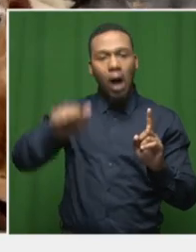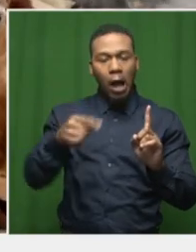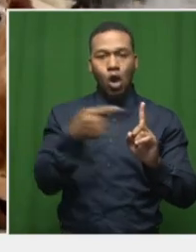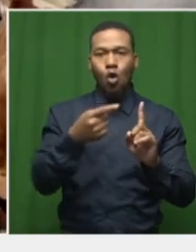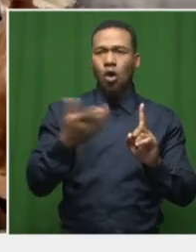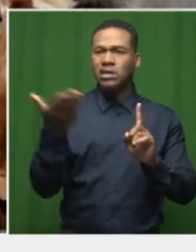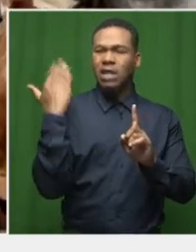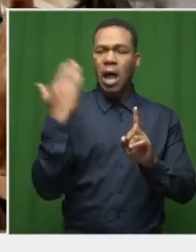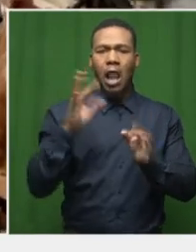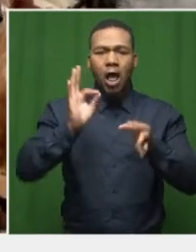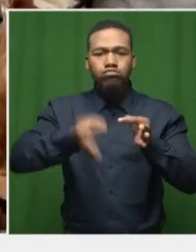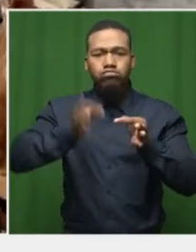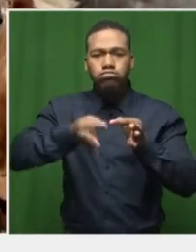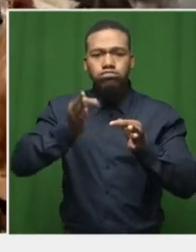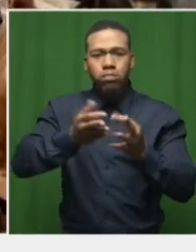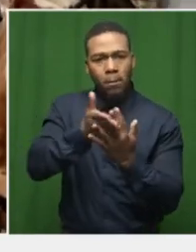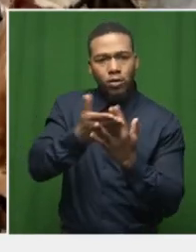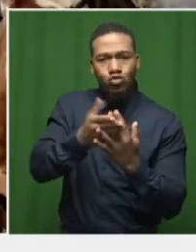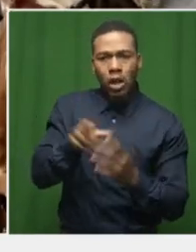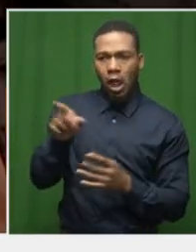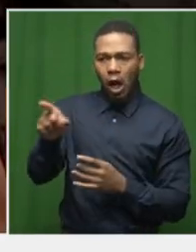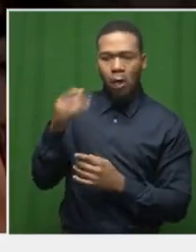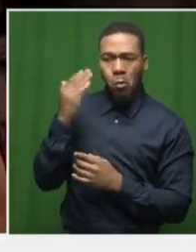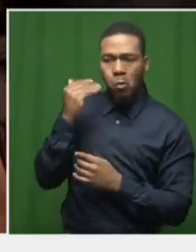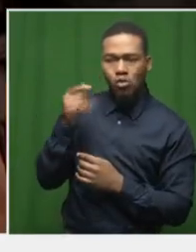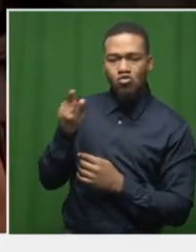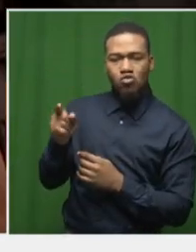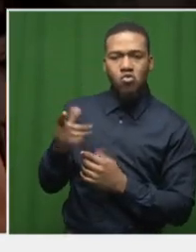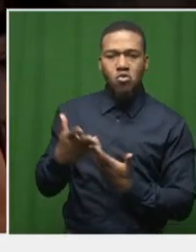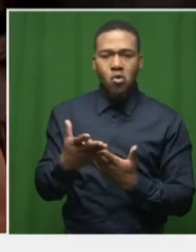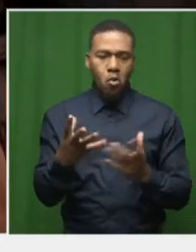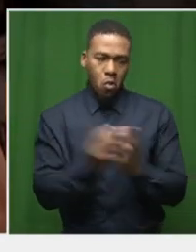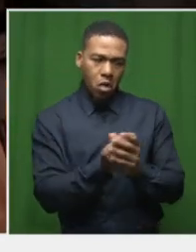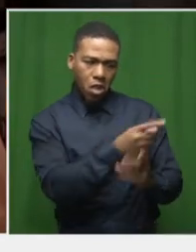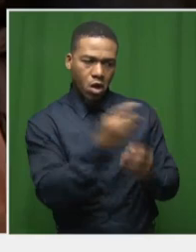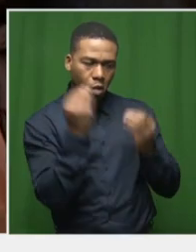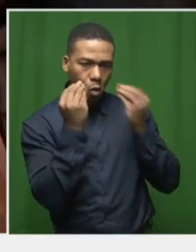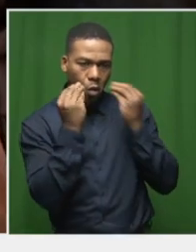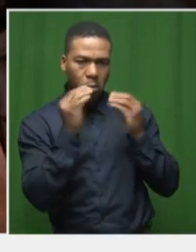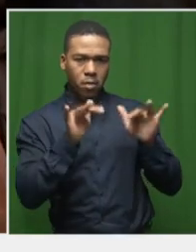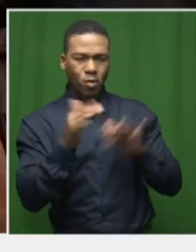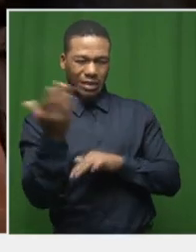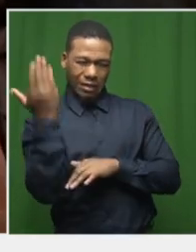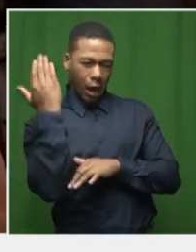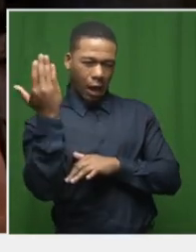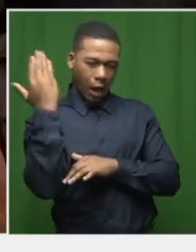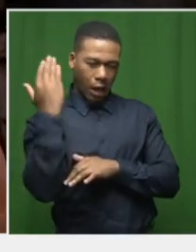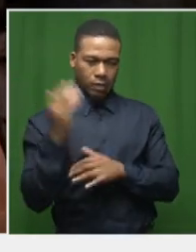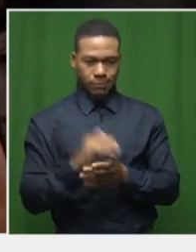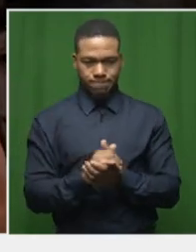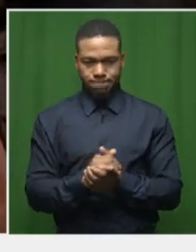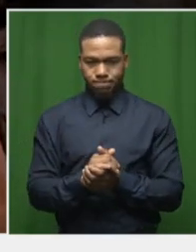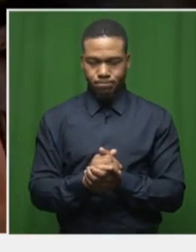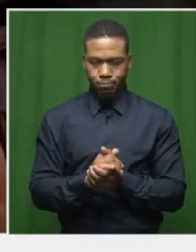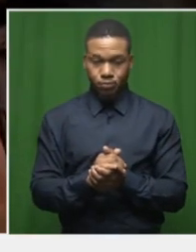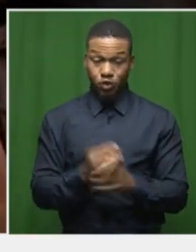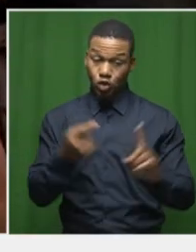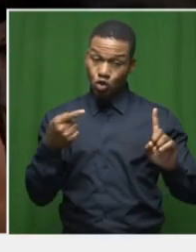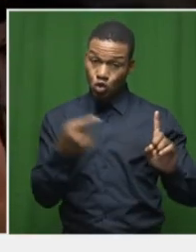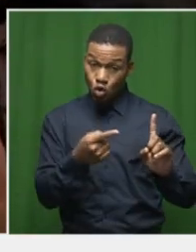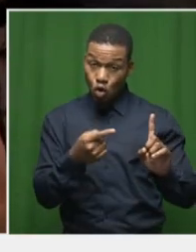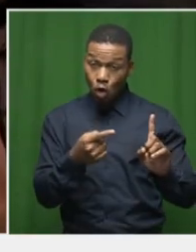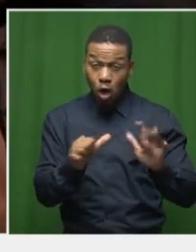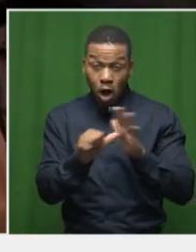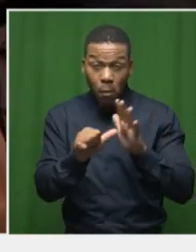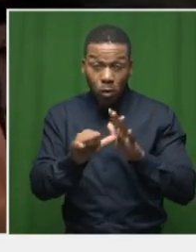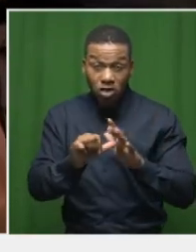translator between her people and the Dutch. Krotoa is not only significant to the so-called colored people, the